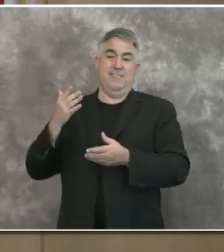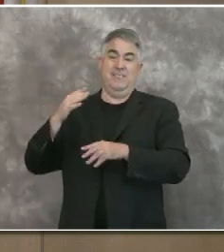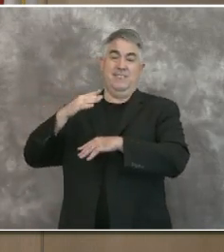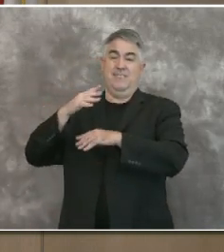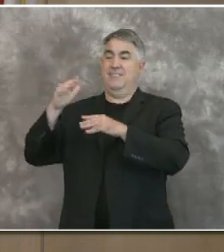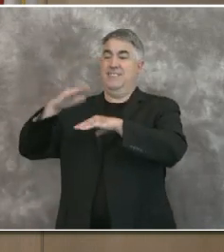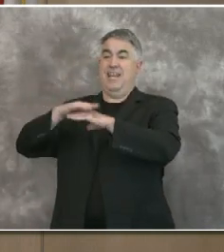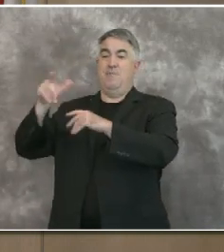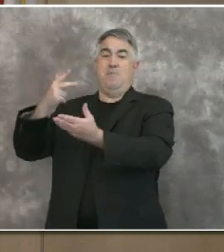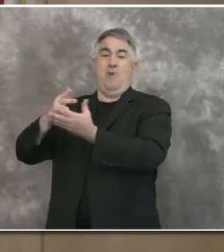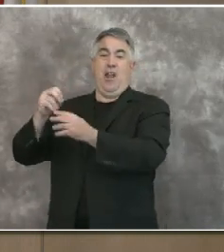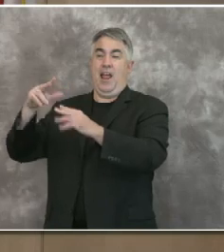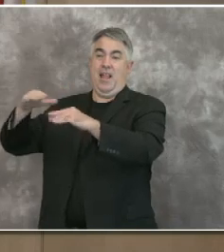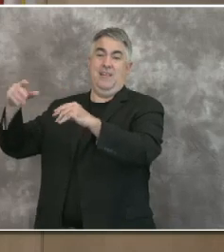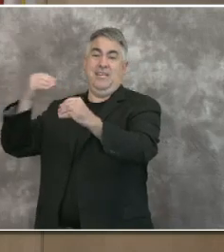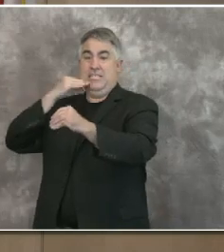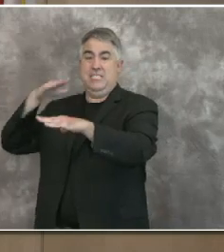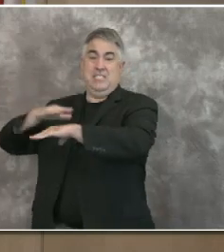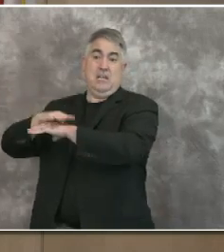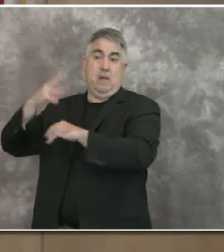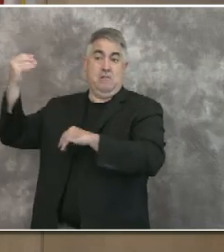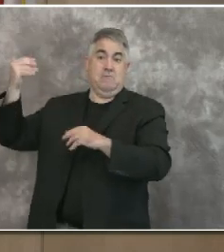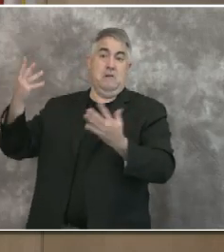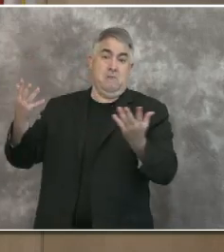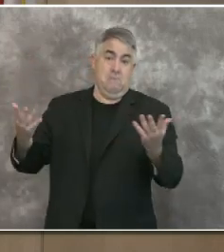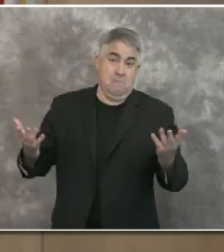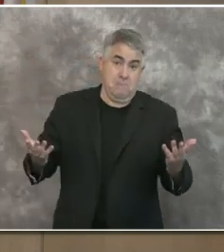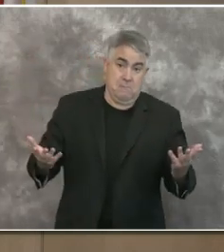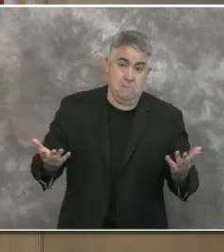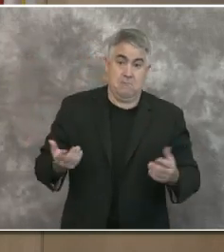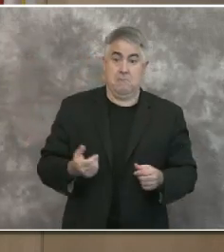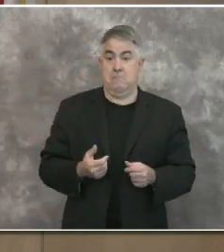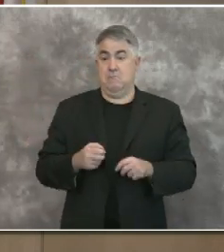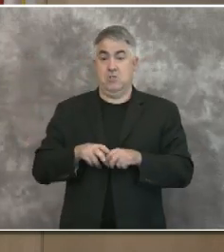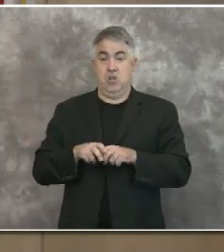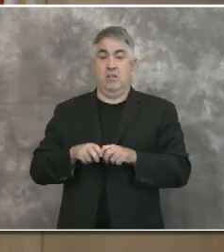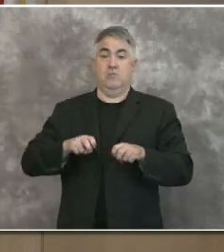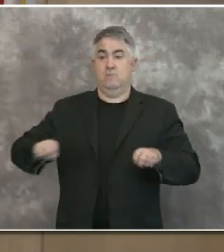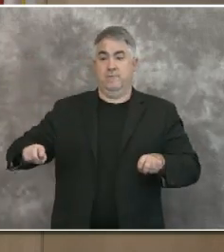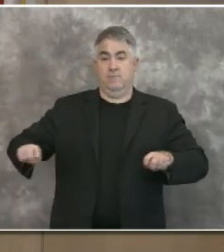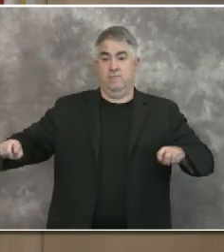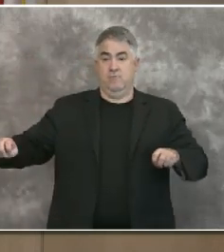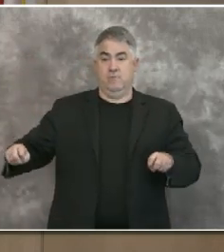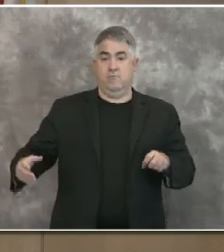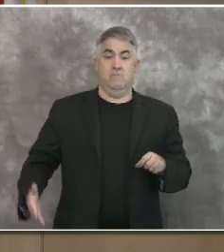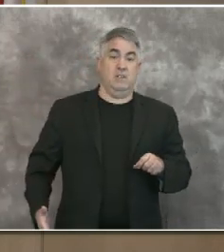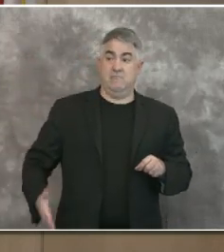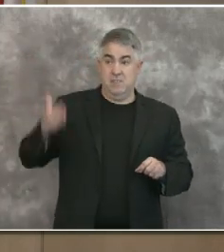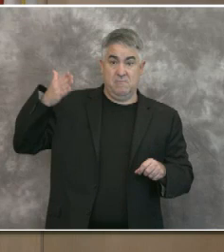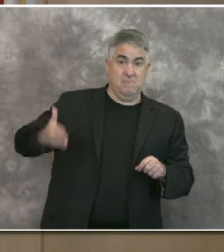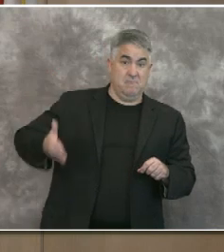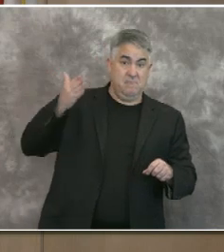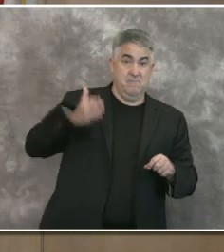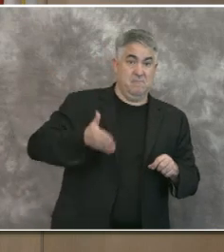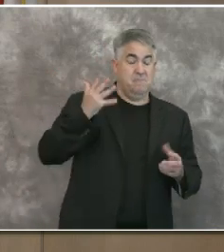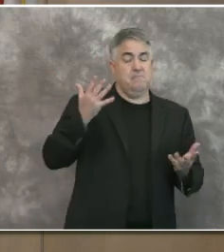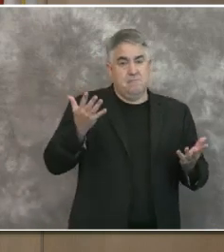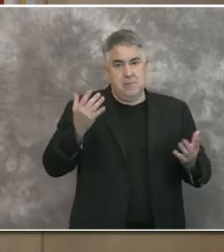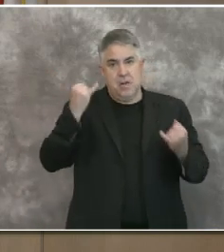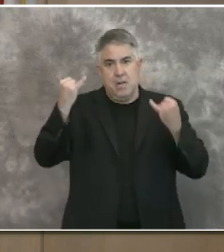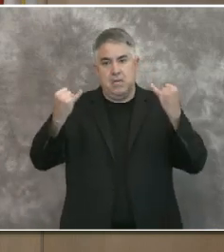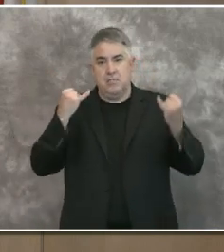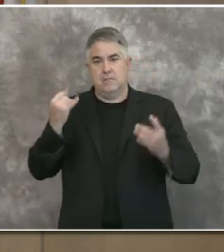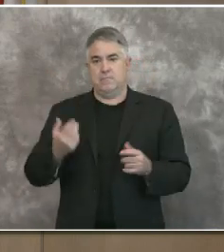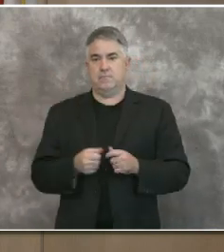on existing patios, tables and chairs further apart, barriers between tables, definitely less contact from